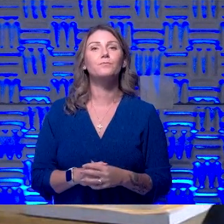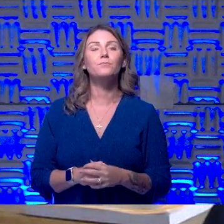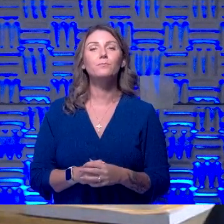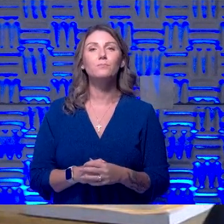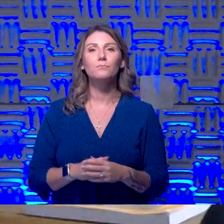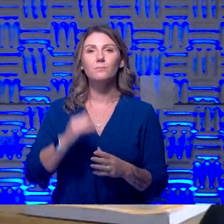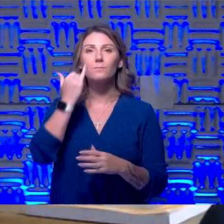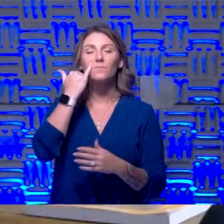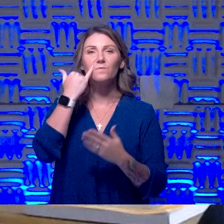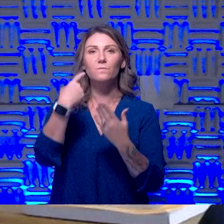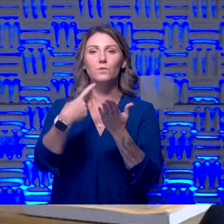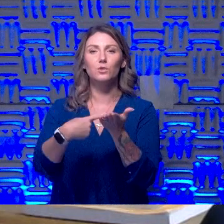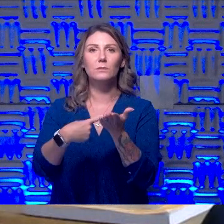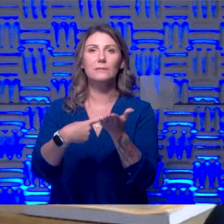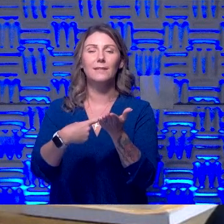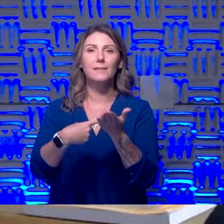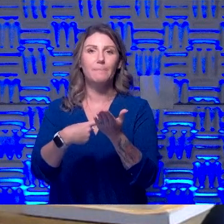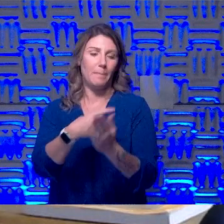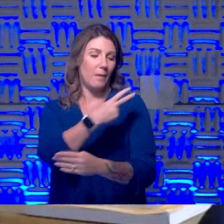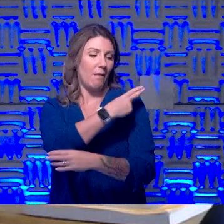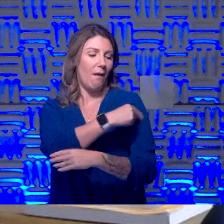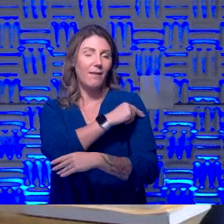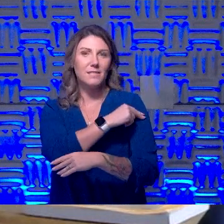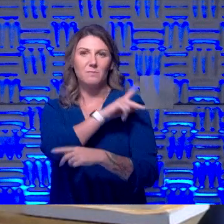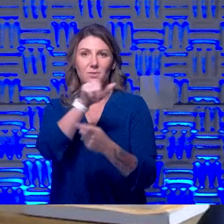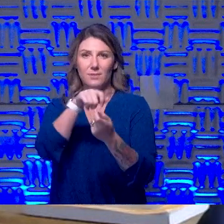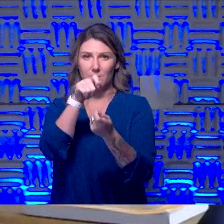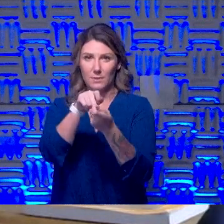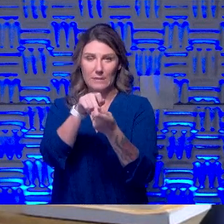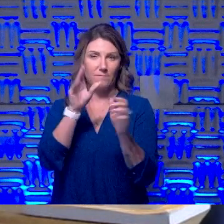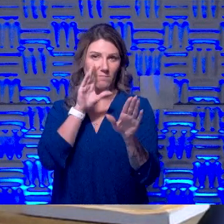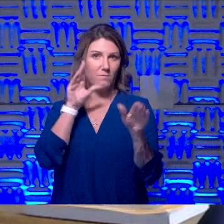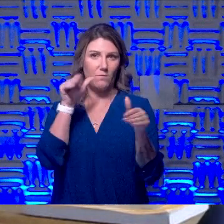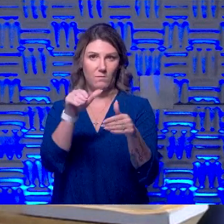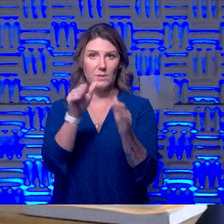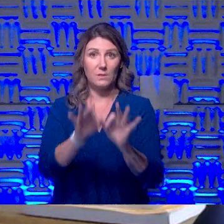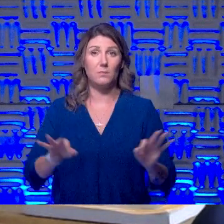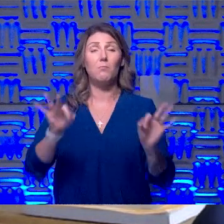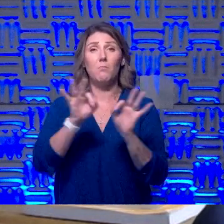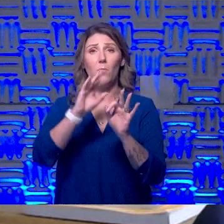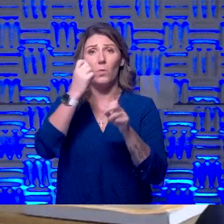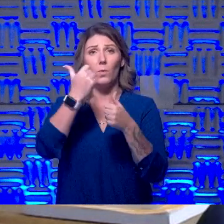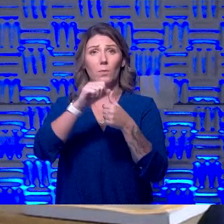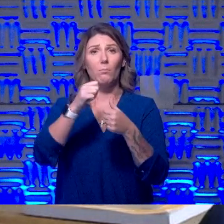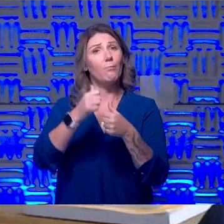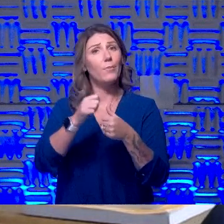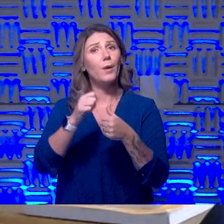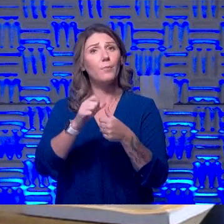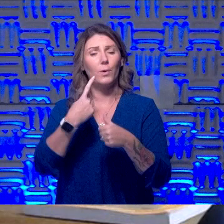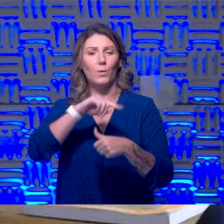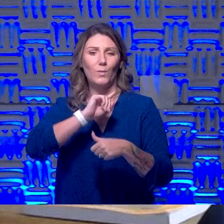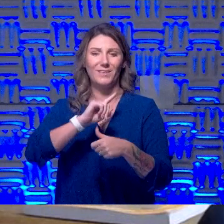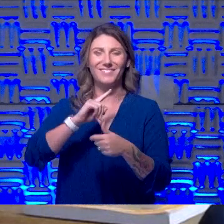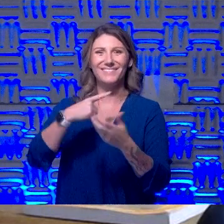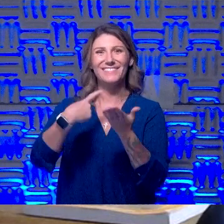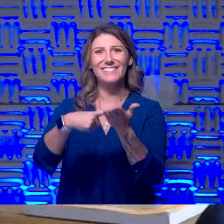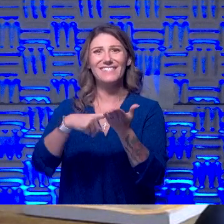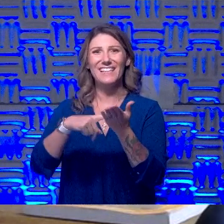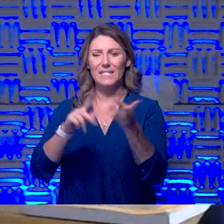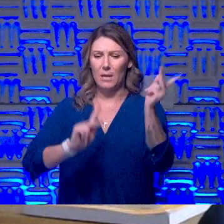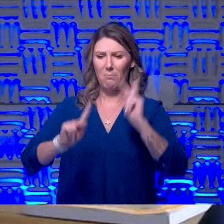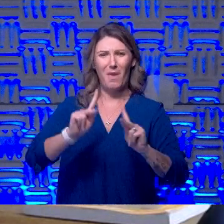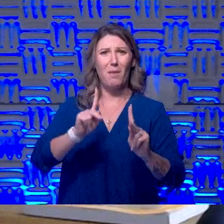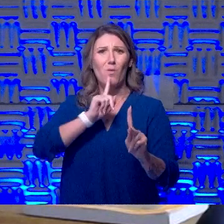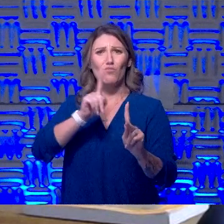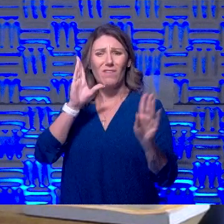you talk about hospitals specifically, it's always important to remember that, we're really talking about people at the end of the